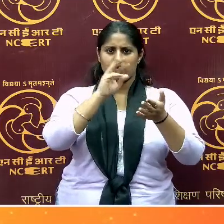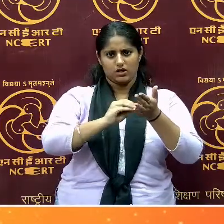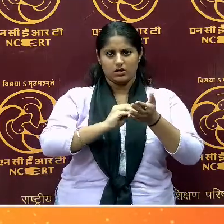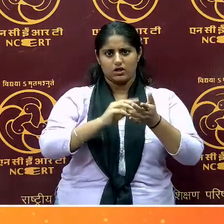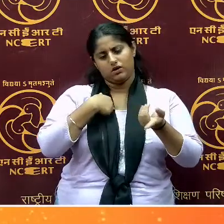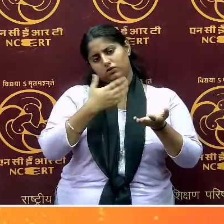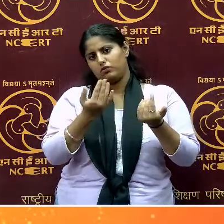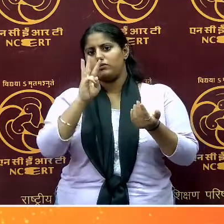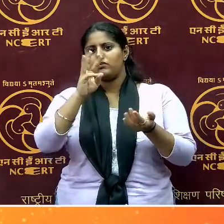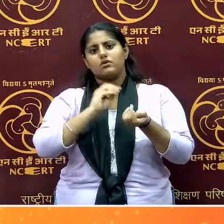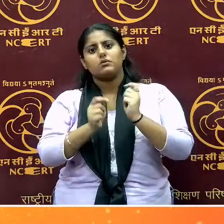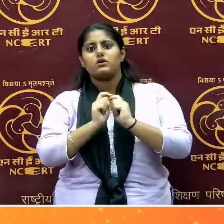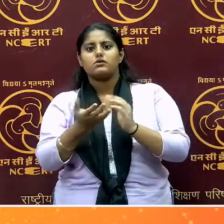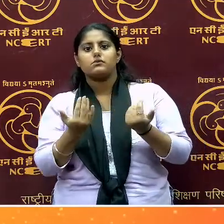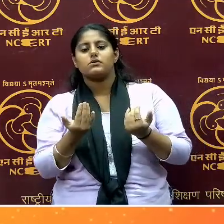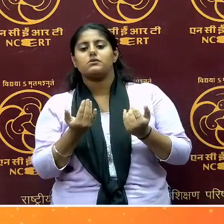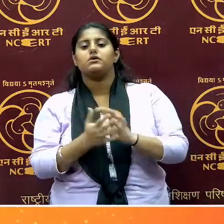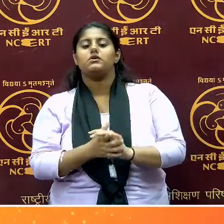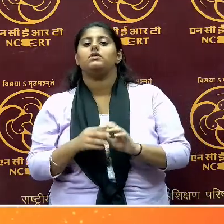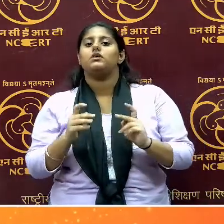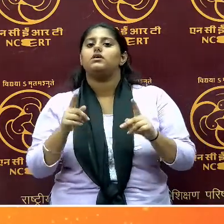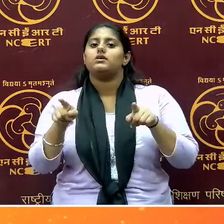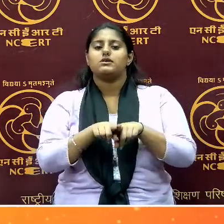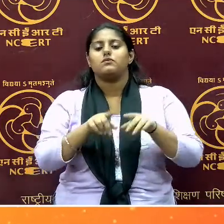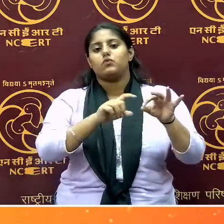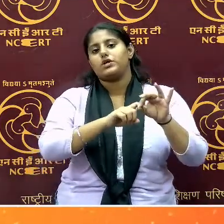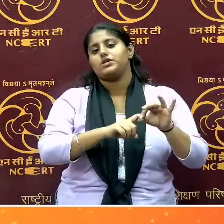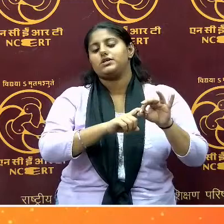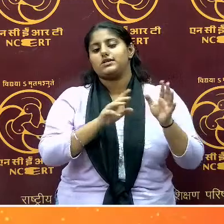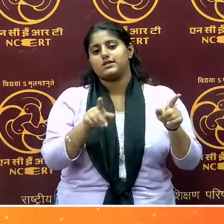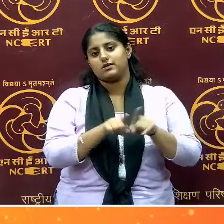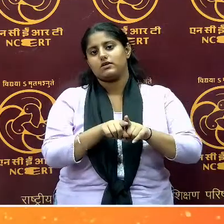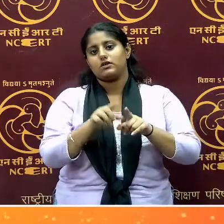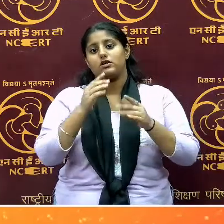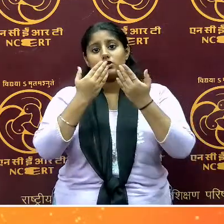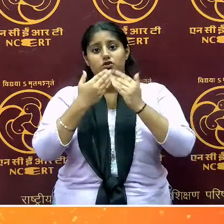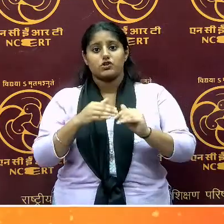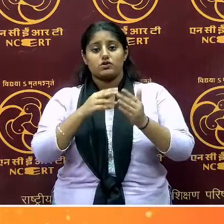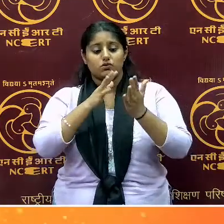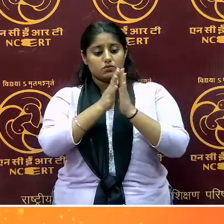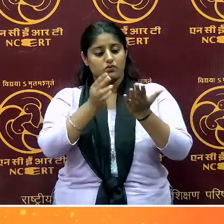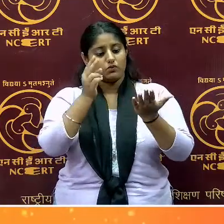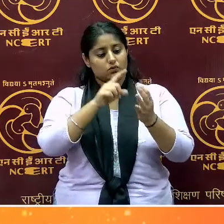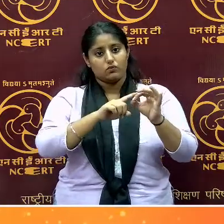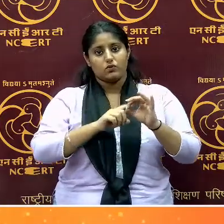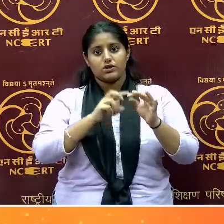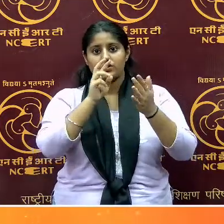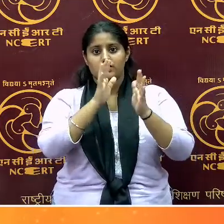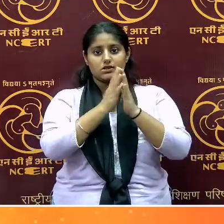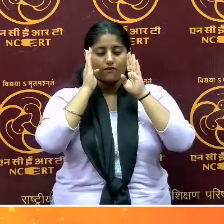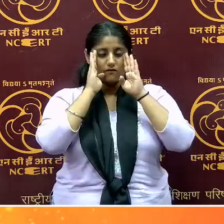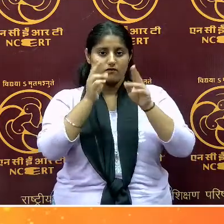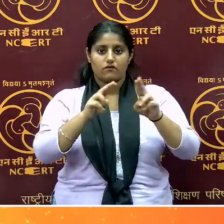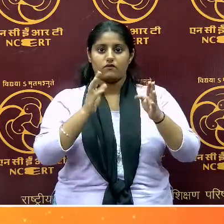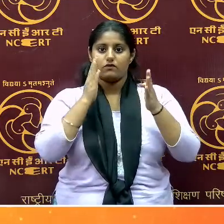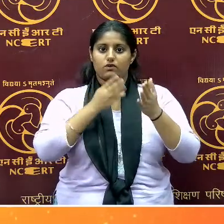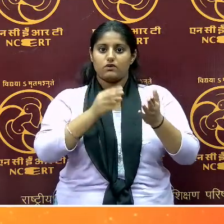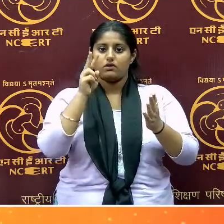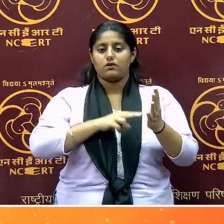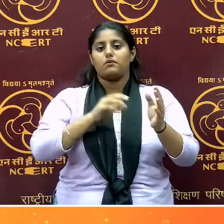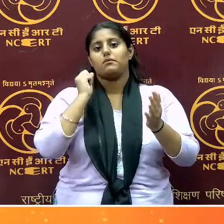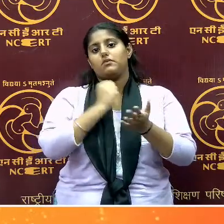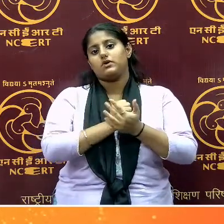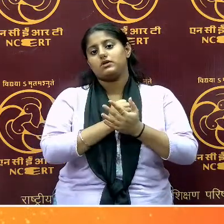alter. Okay, according to the questions. Yes, we have children to should read the question carefully and then do the question. Here comes